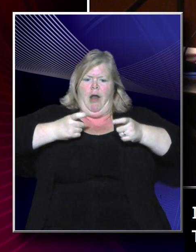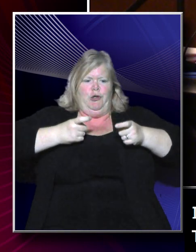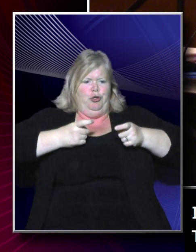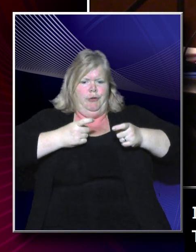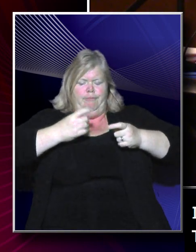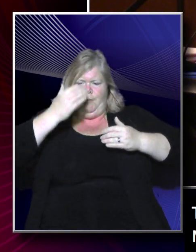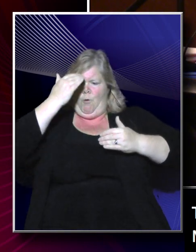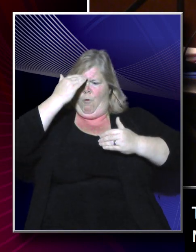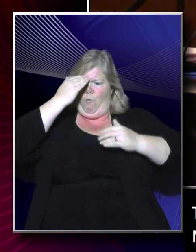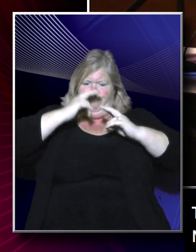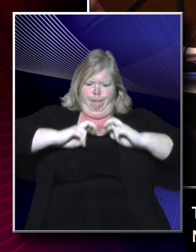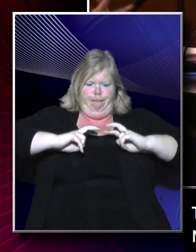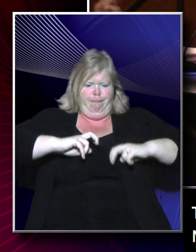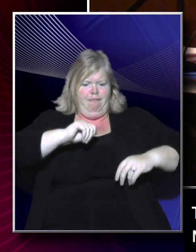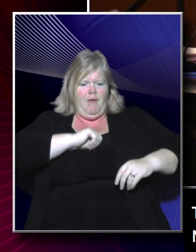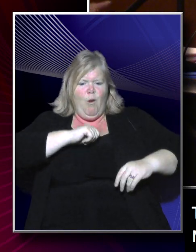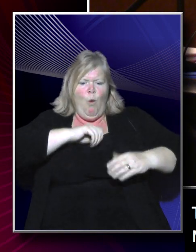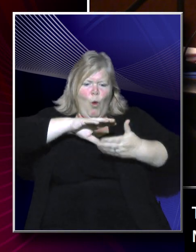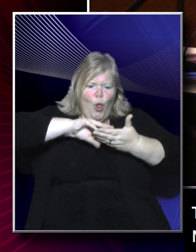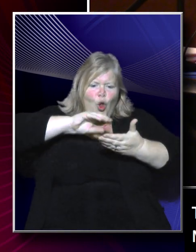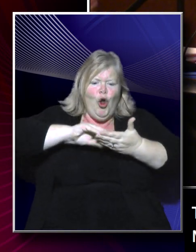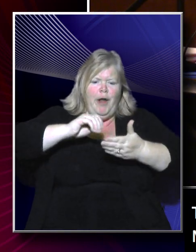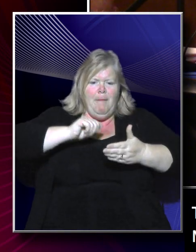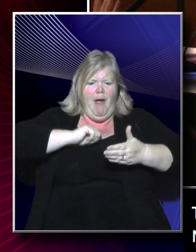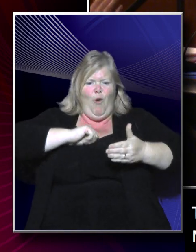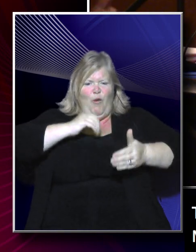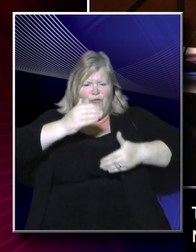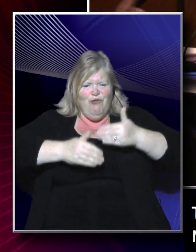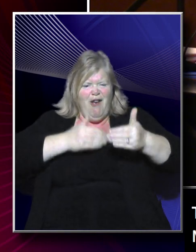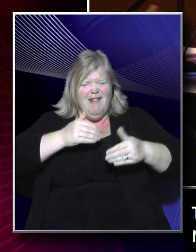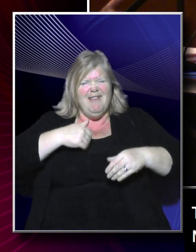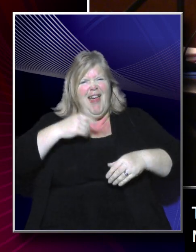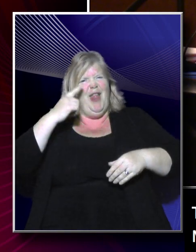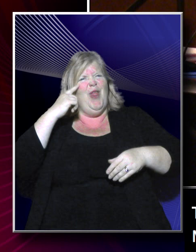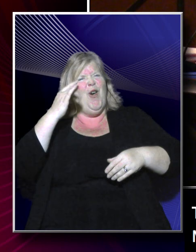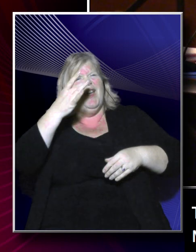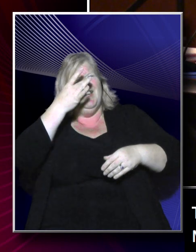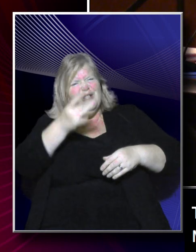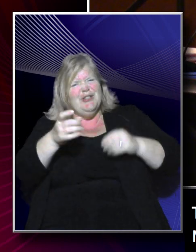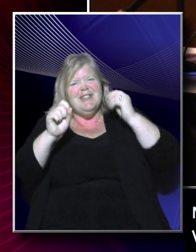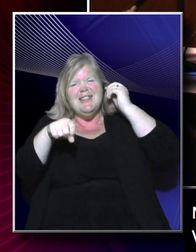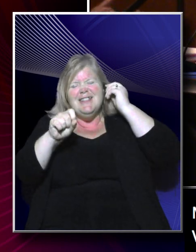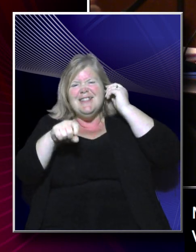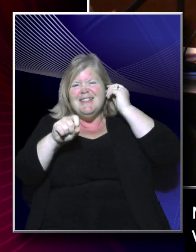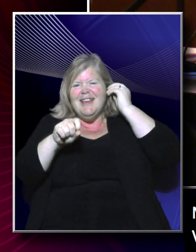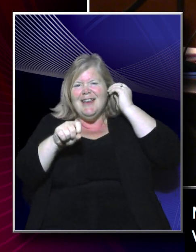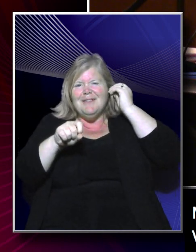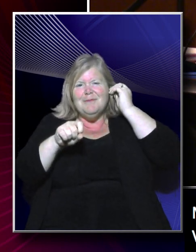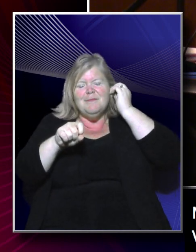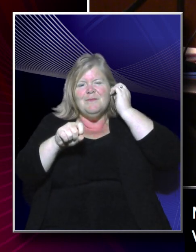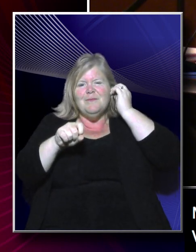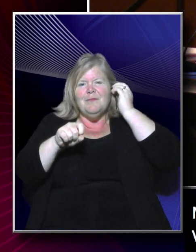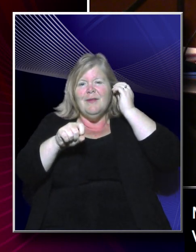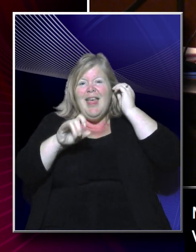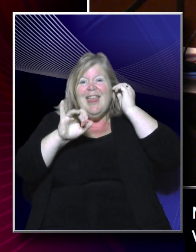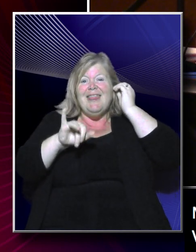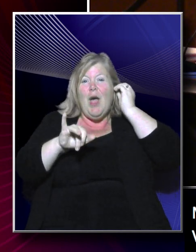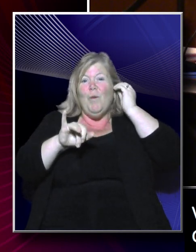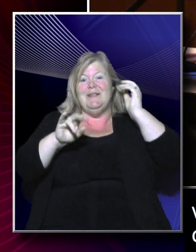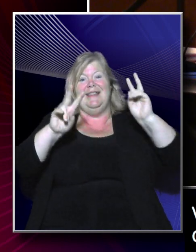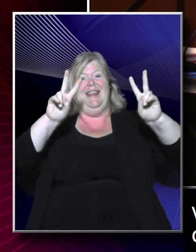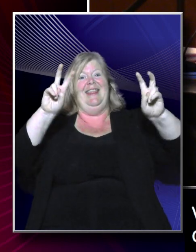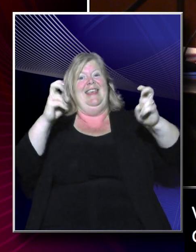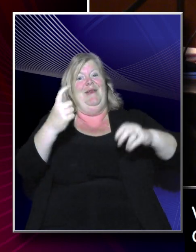learning and progress, which is very interesting. So that was theme 1, which of course